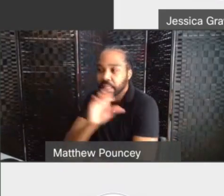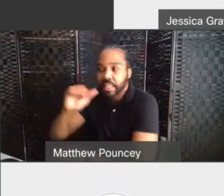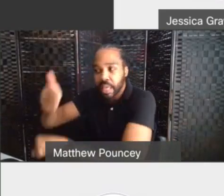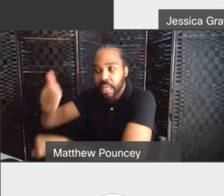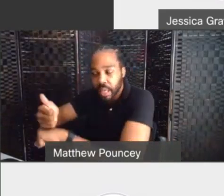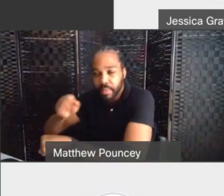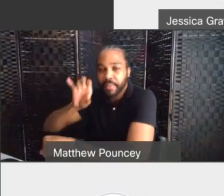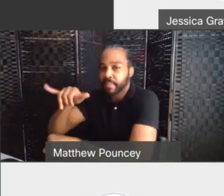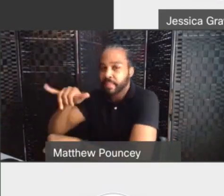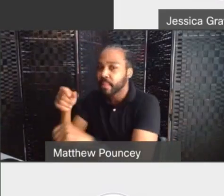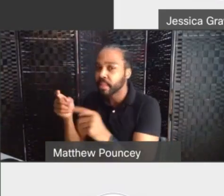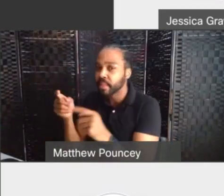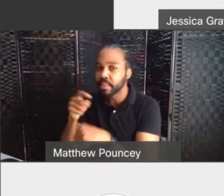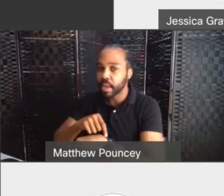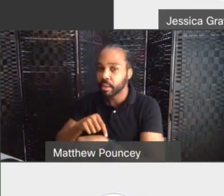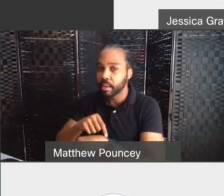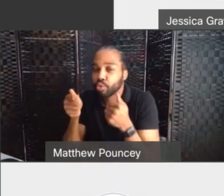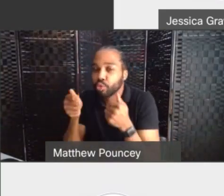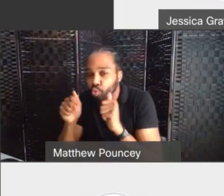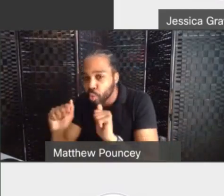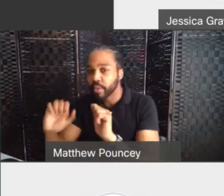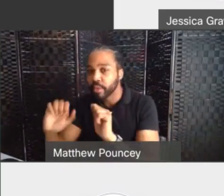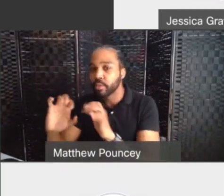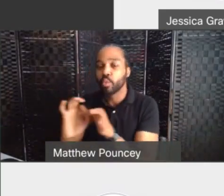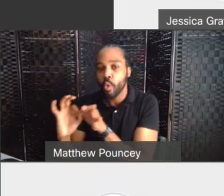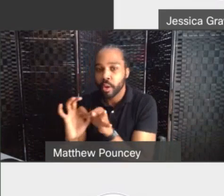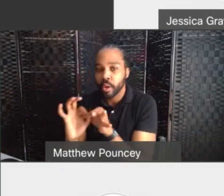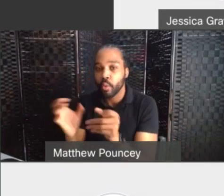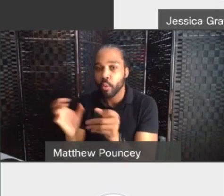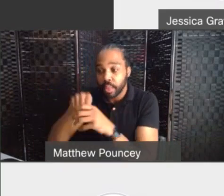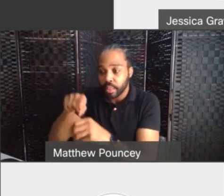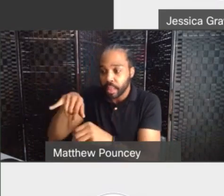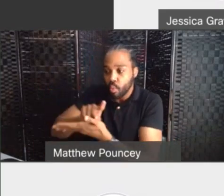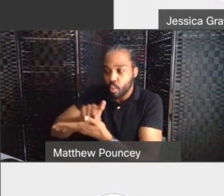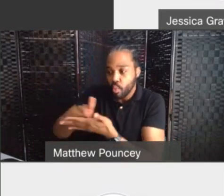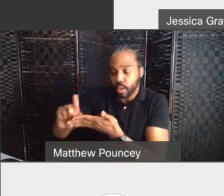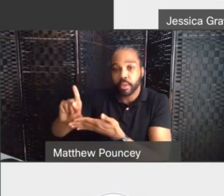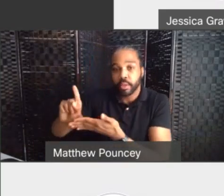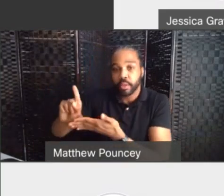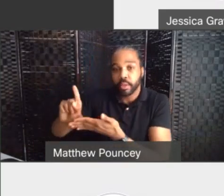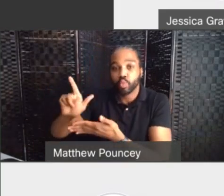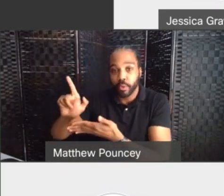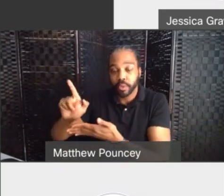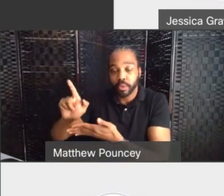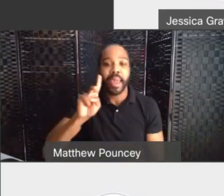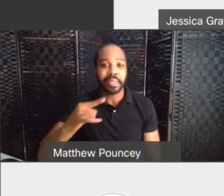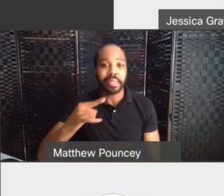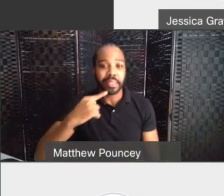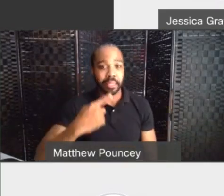going to try to coordinate within that week of the 21st. That is correct, but we also